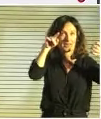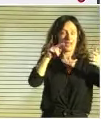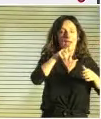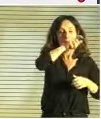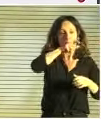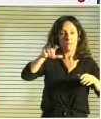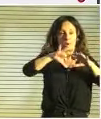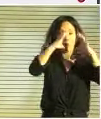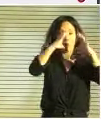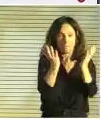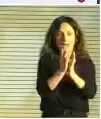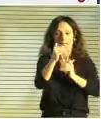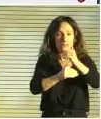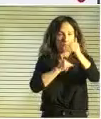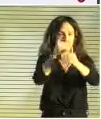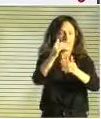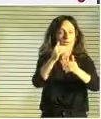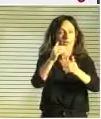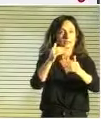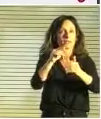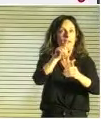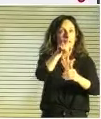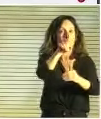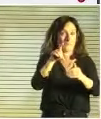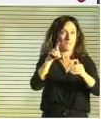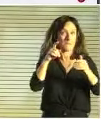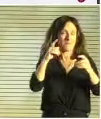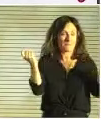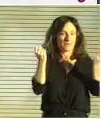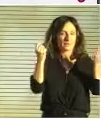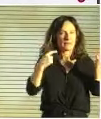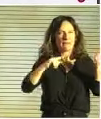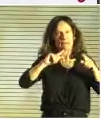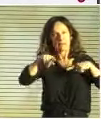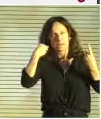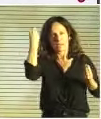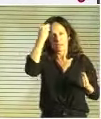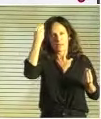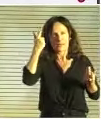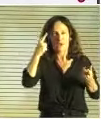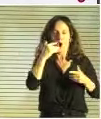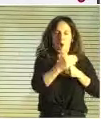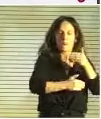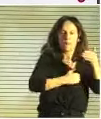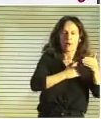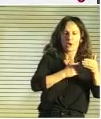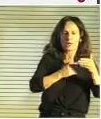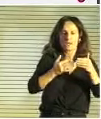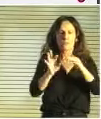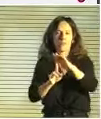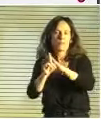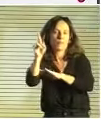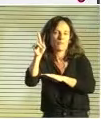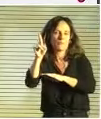said, prosperity might be better, but now it looked like a copy, so we decided we stay with our people, planet, progress.